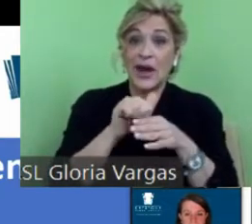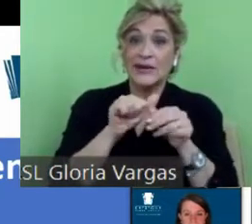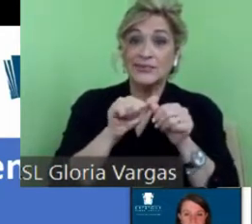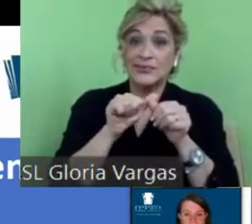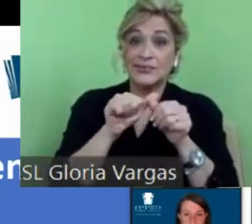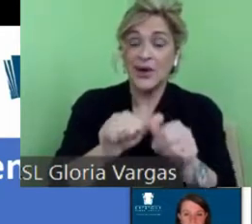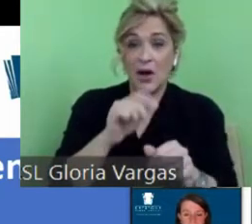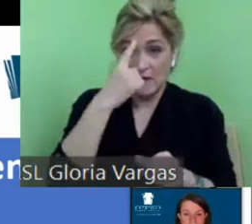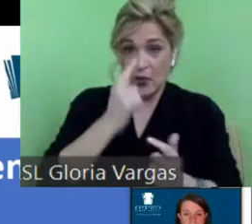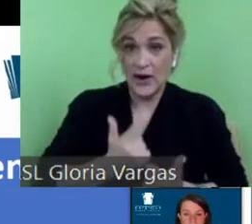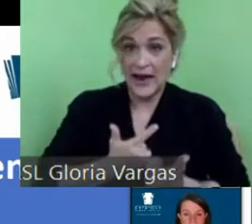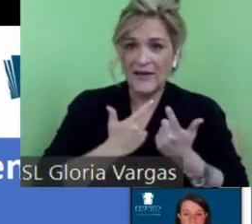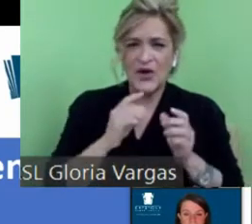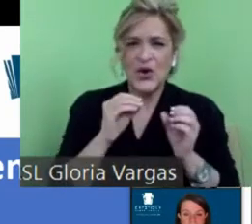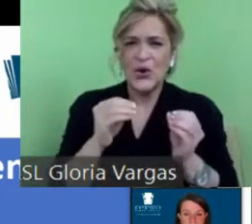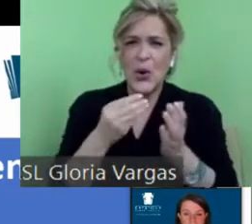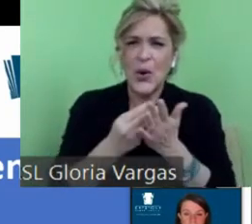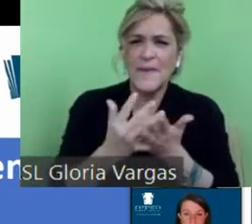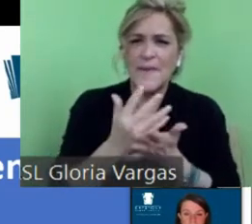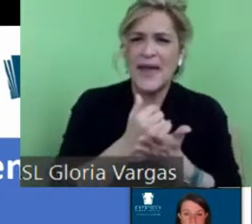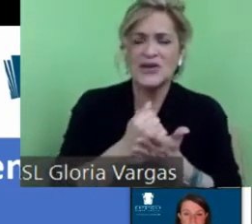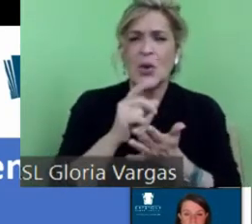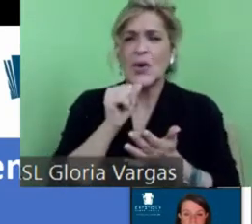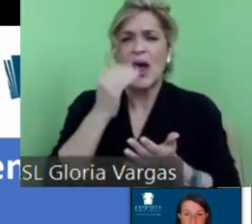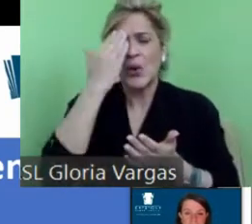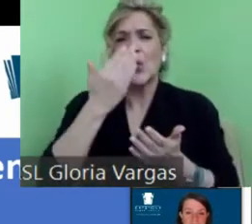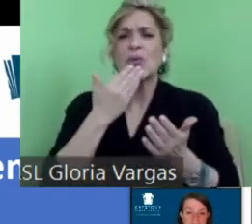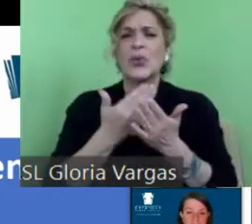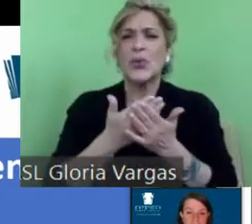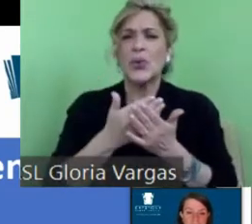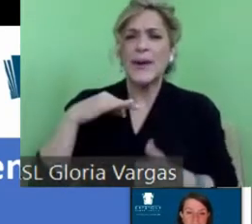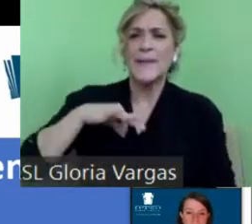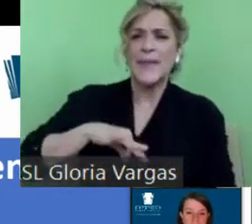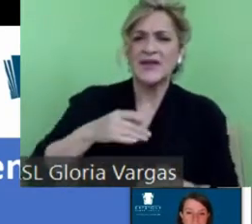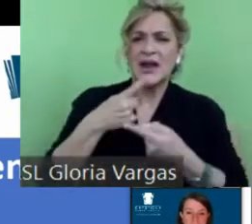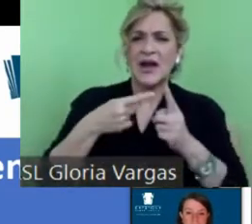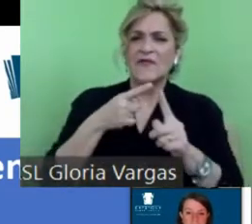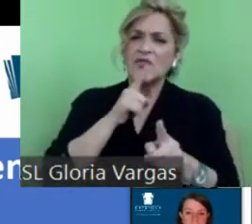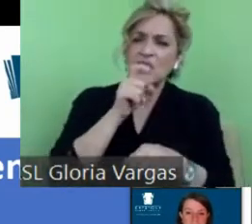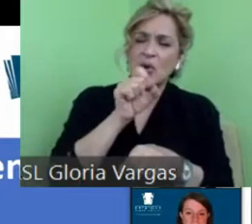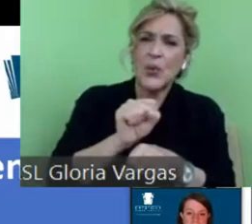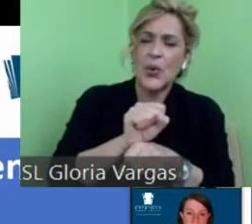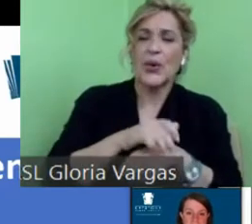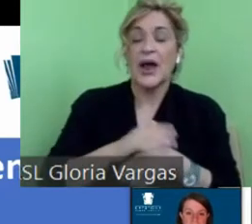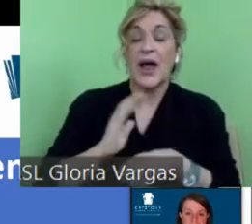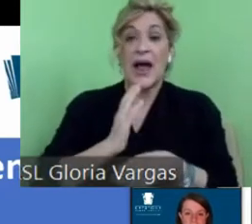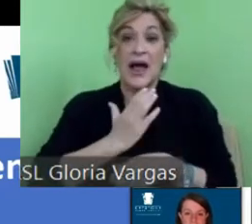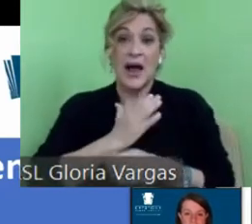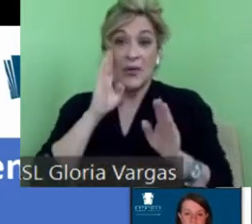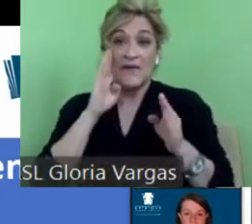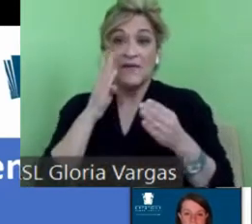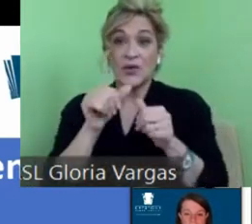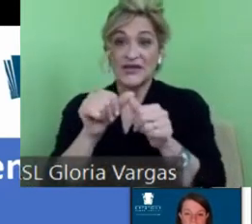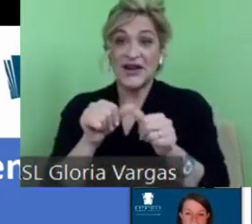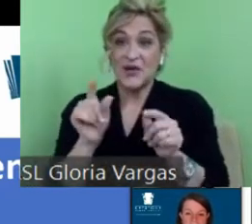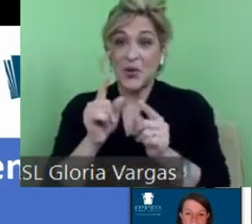without a wage nor all the benefits that come from real work. Our major focus area, as we have grown in our work,